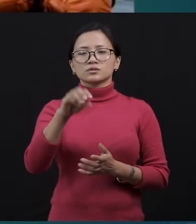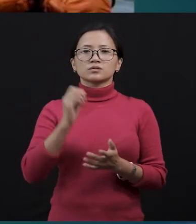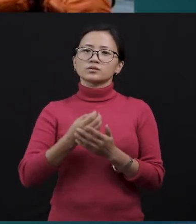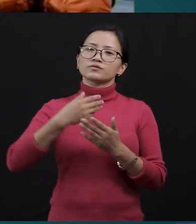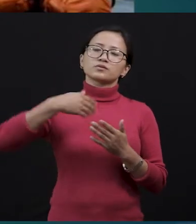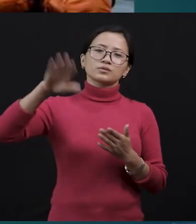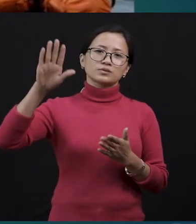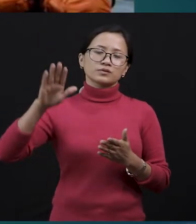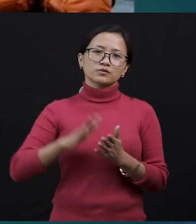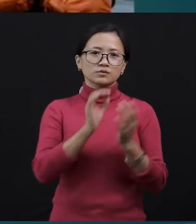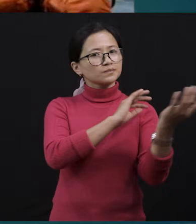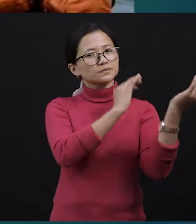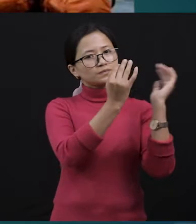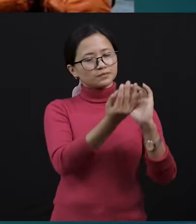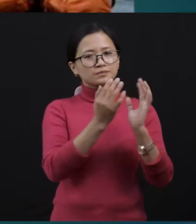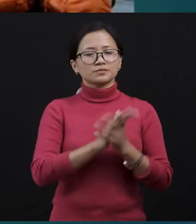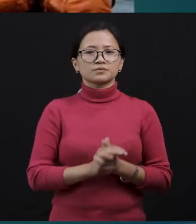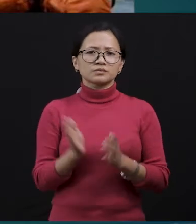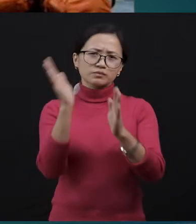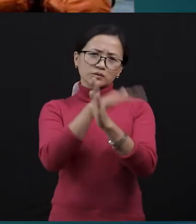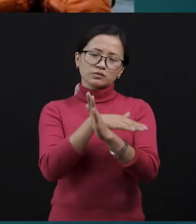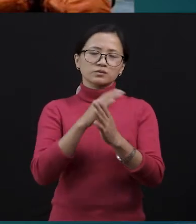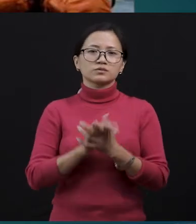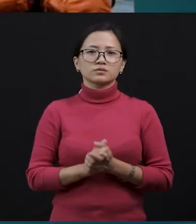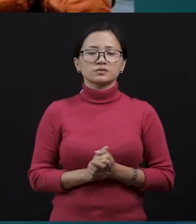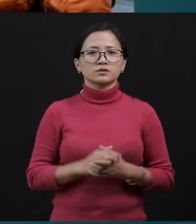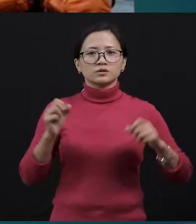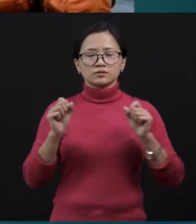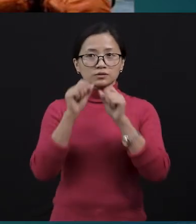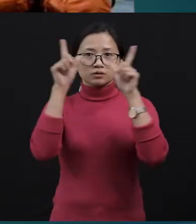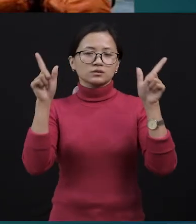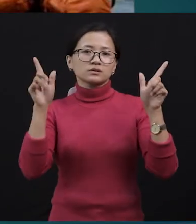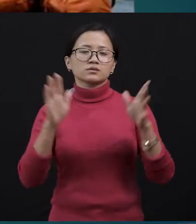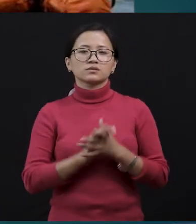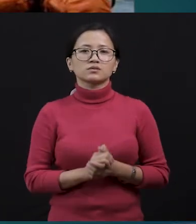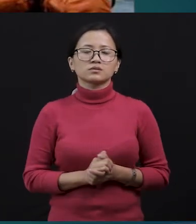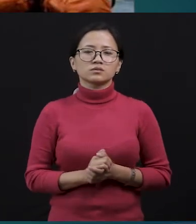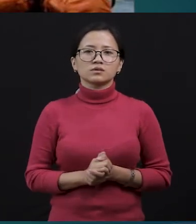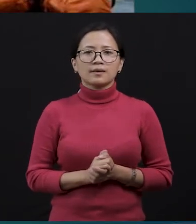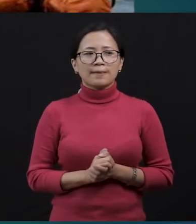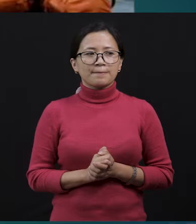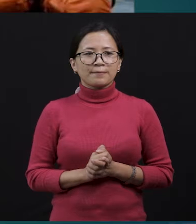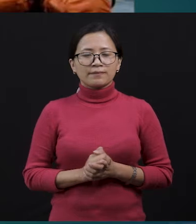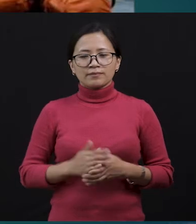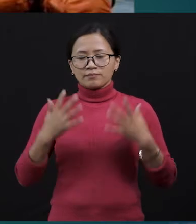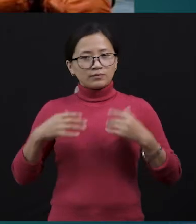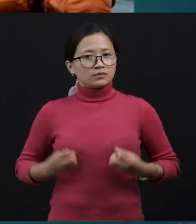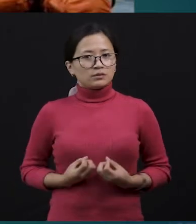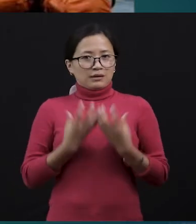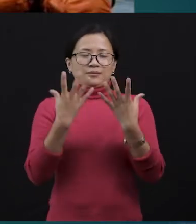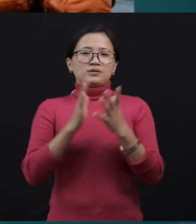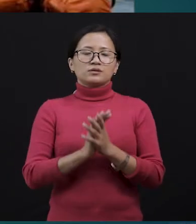left Earth. I'm sure they must be very excited. And when I say excited, it is not only about being